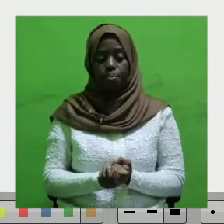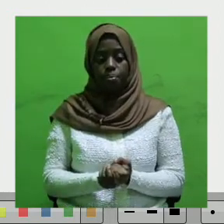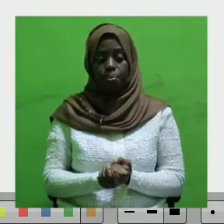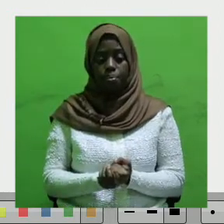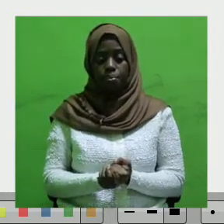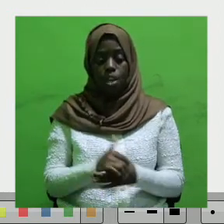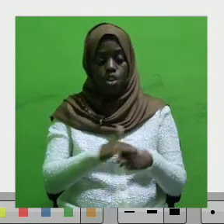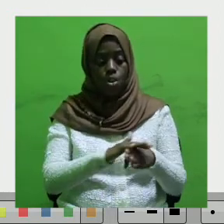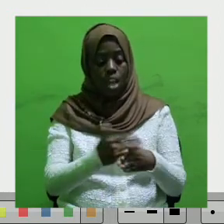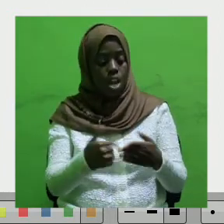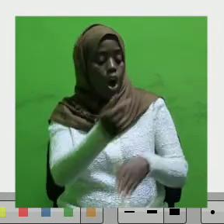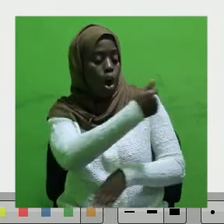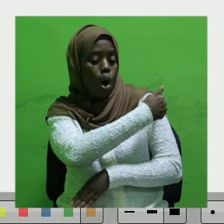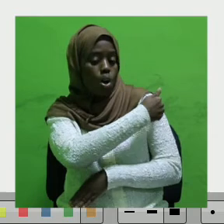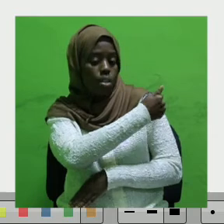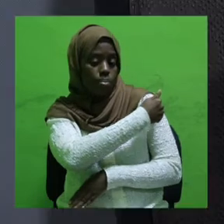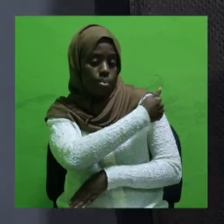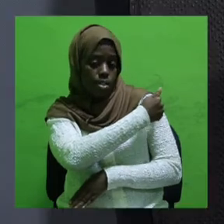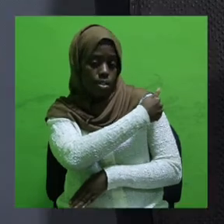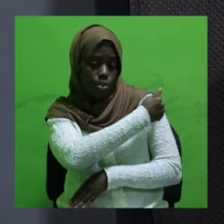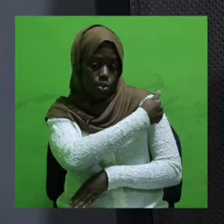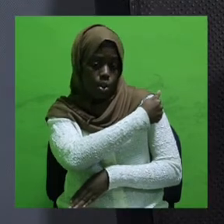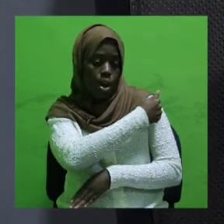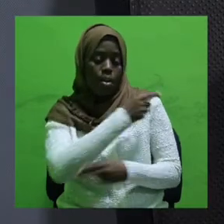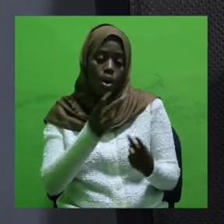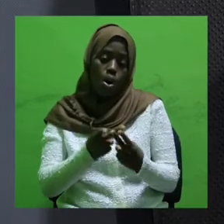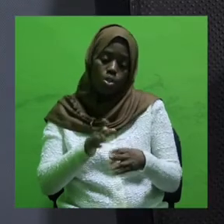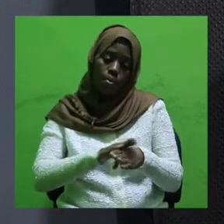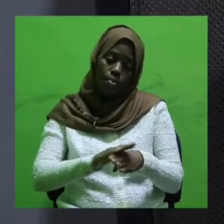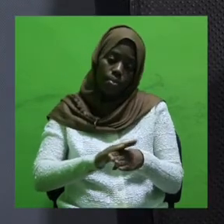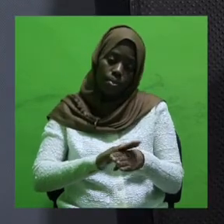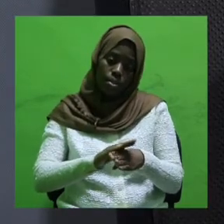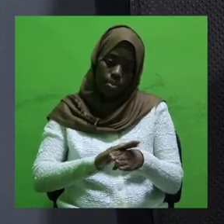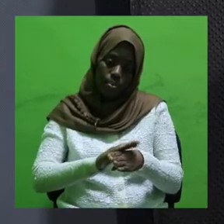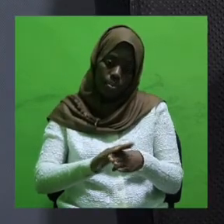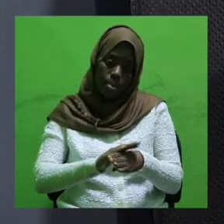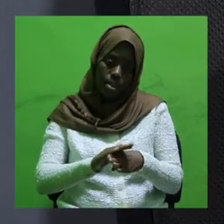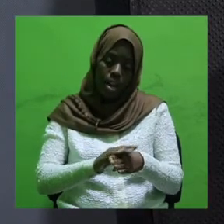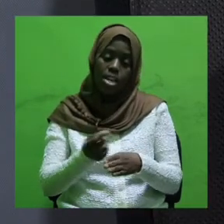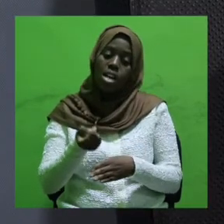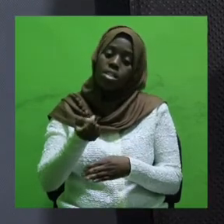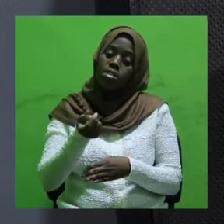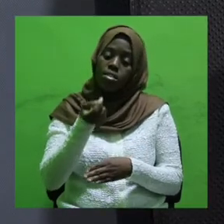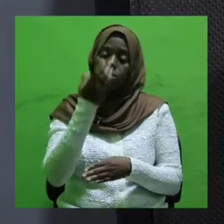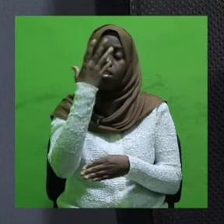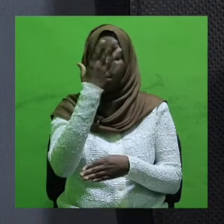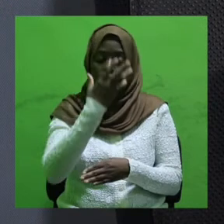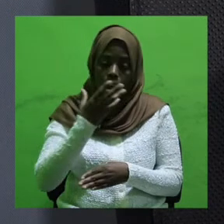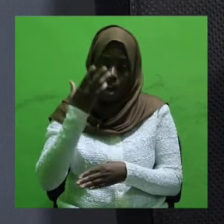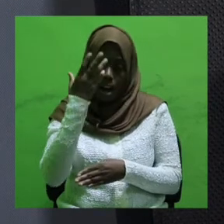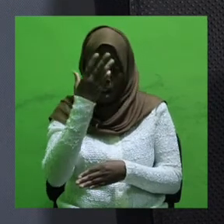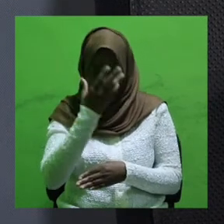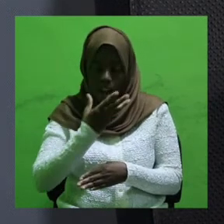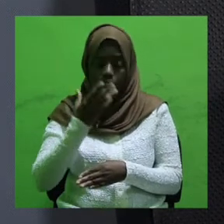in hospitals as an anesthetic, it can be also used as a recreational drugs, even though it's harmful. The